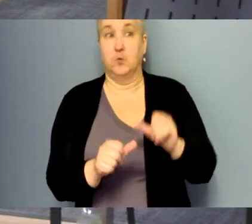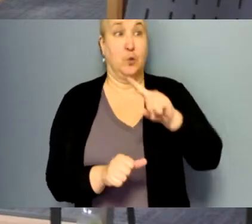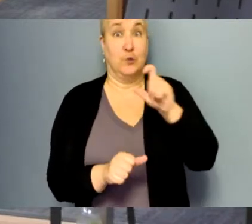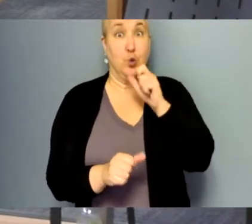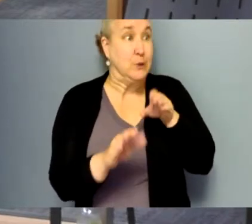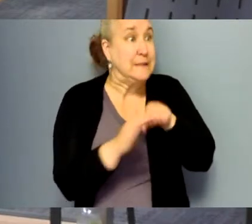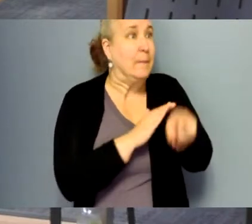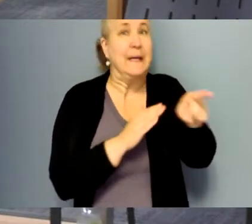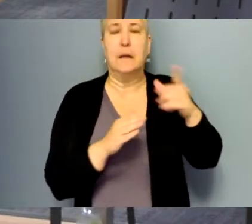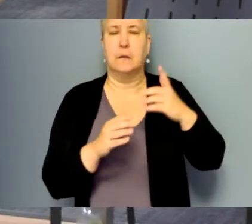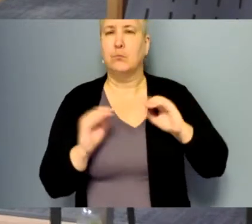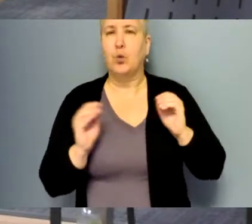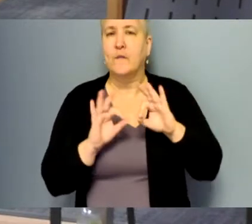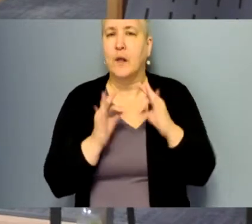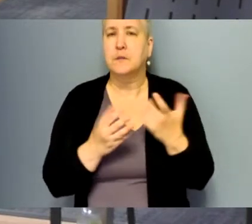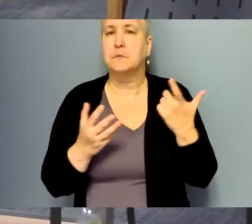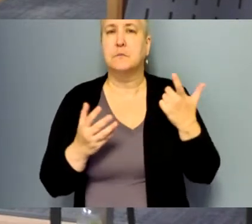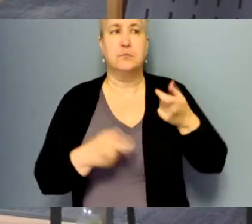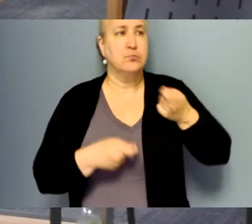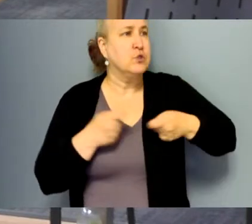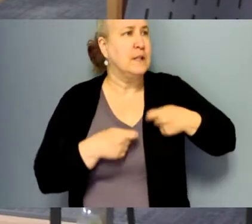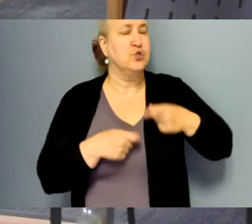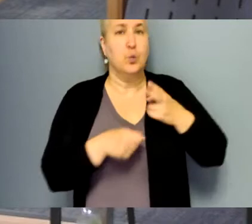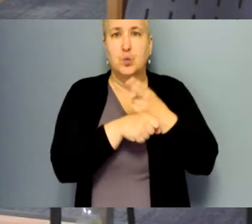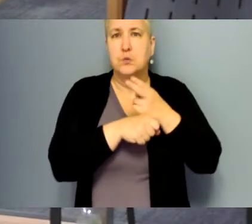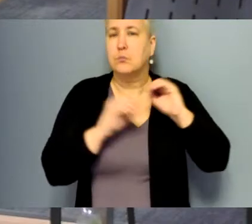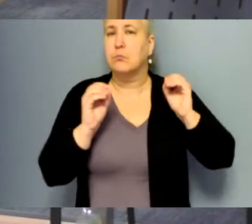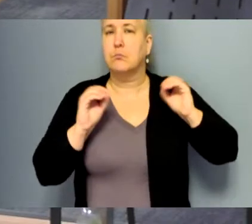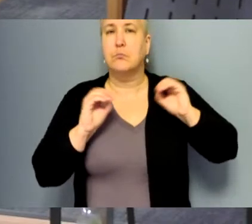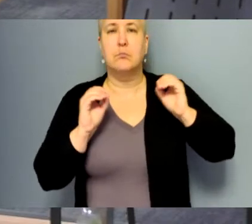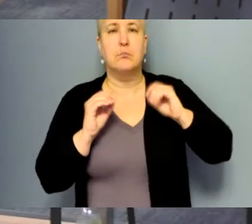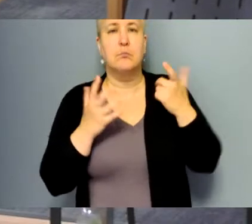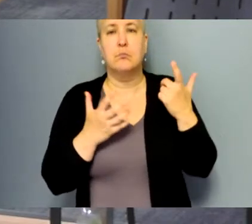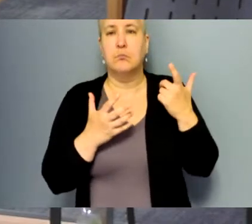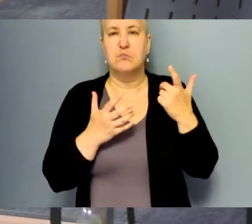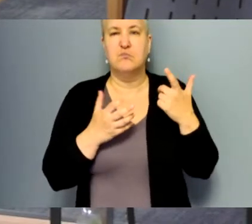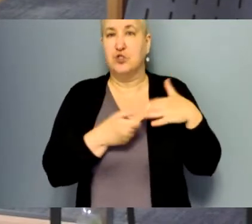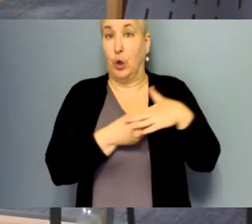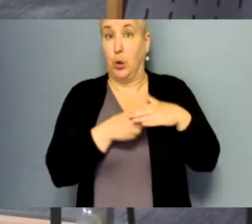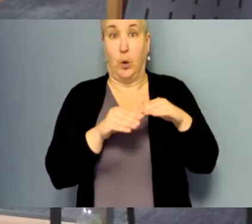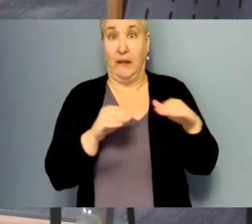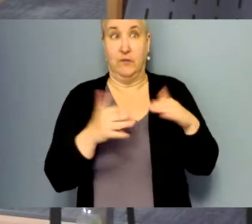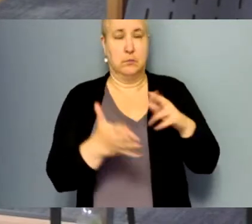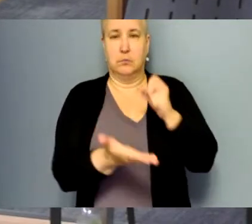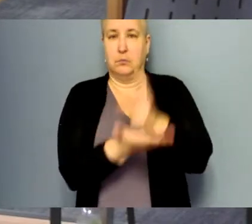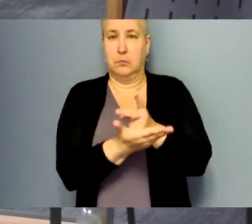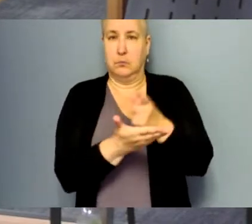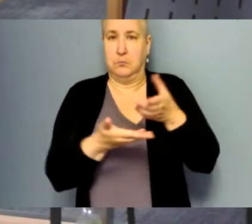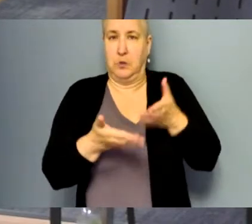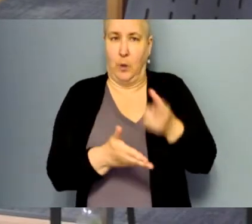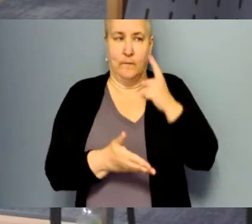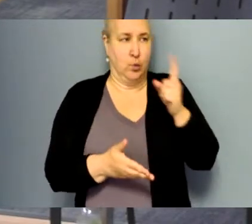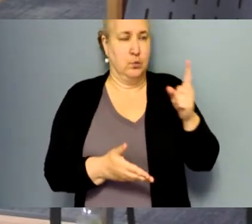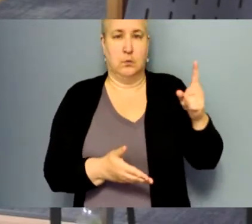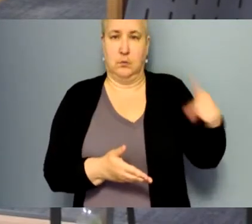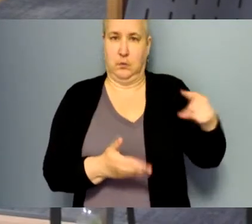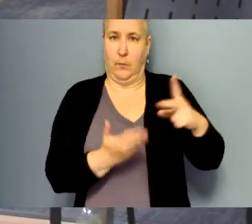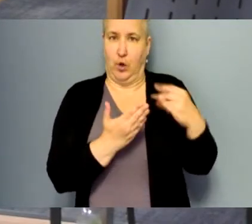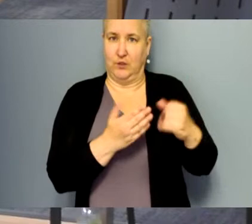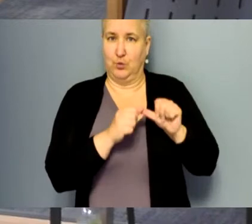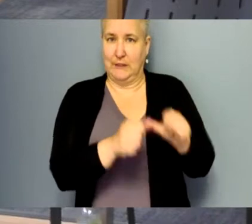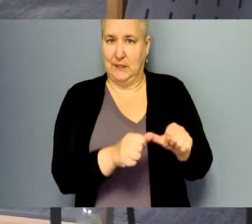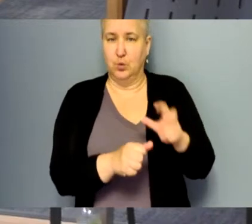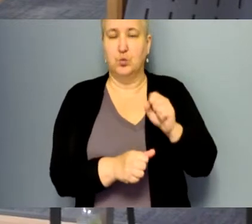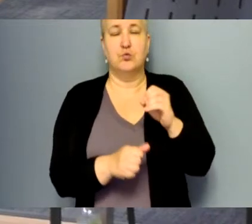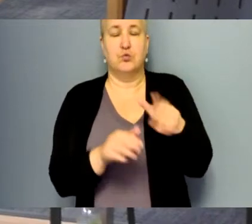no families, and there's no change in use, as it did go to the local level and was approved to allow for this project to continue.